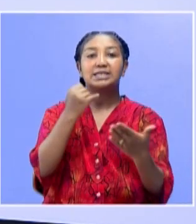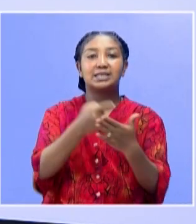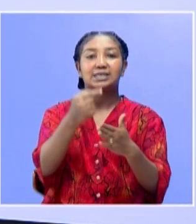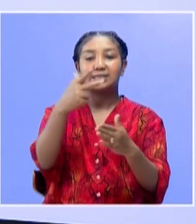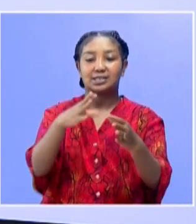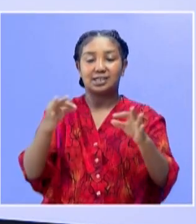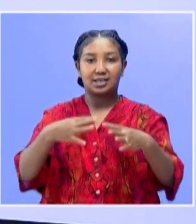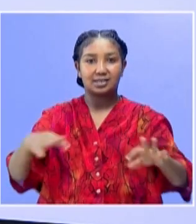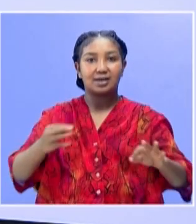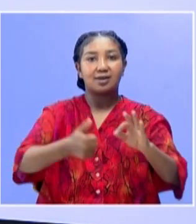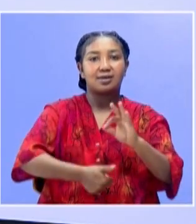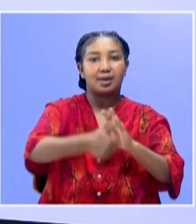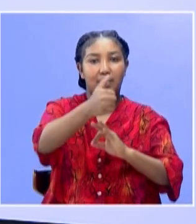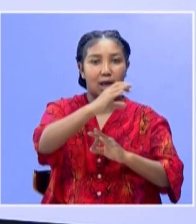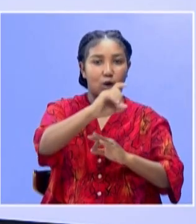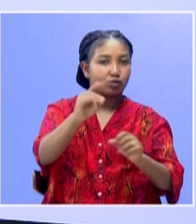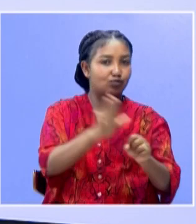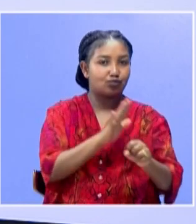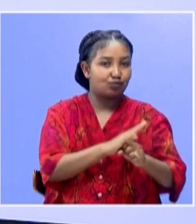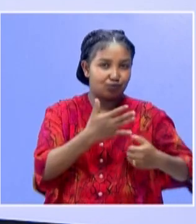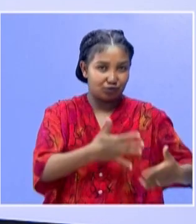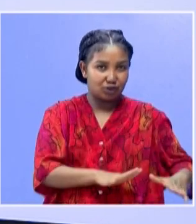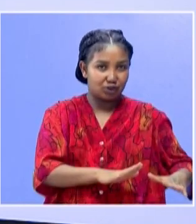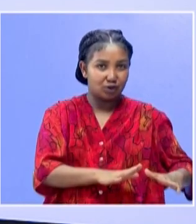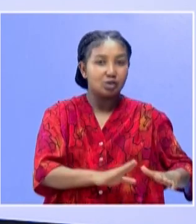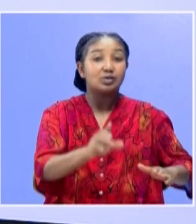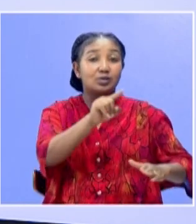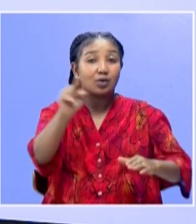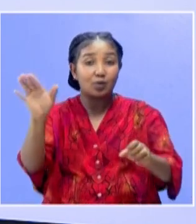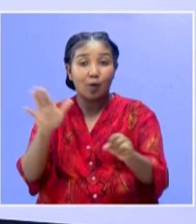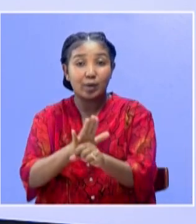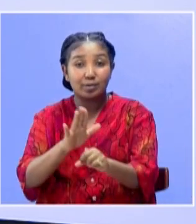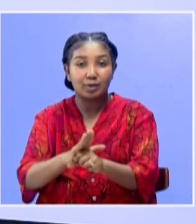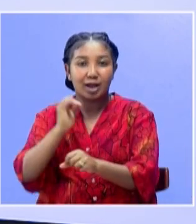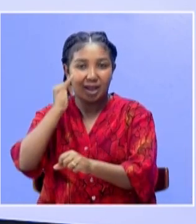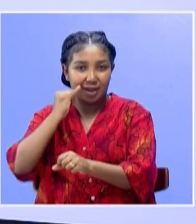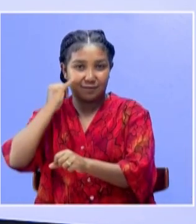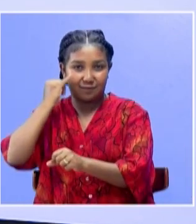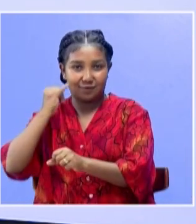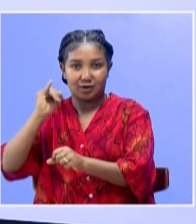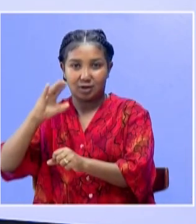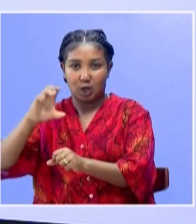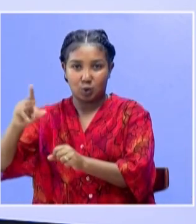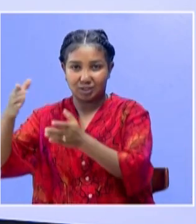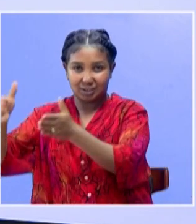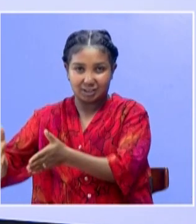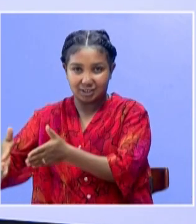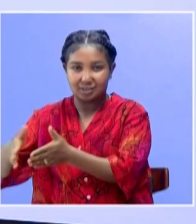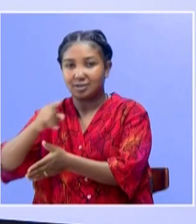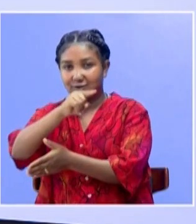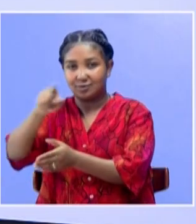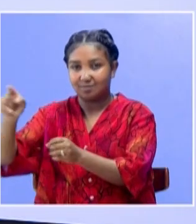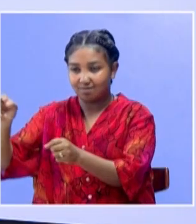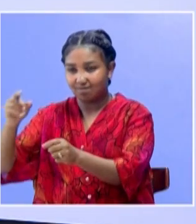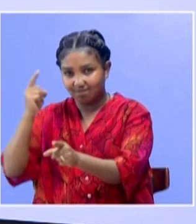3 sentences the main clause is complete. You are expected to complete or to use the correct form of the